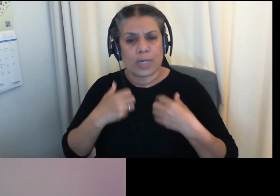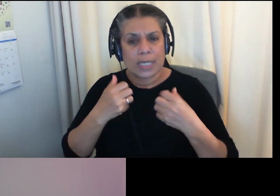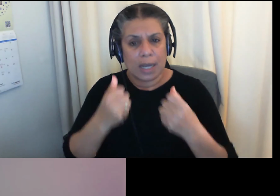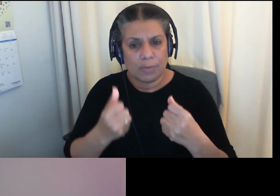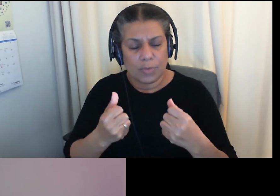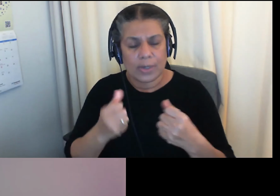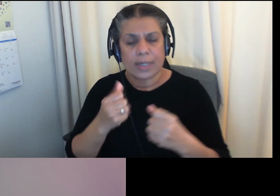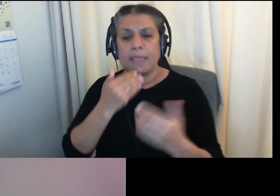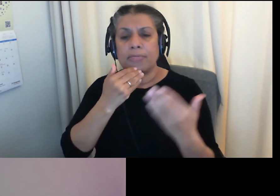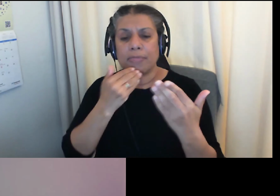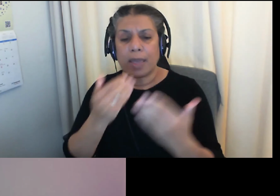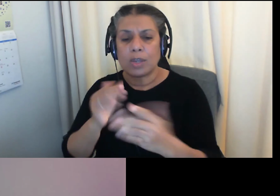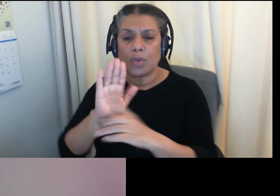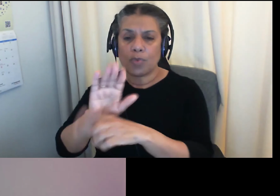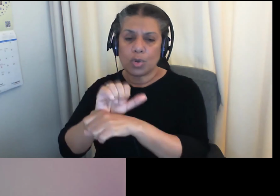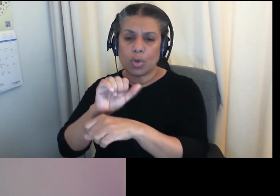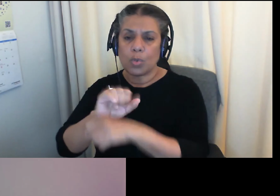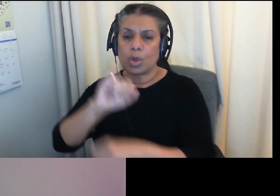work, Jo.